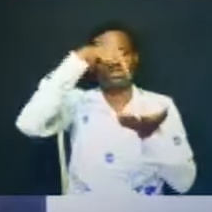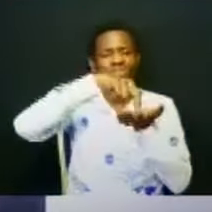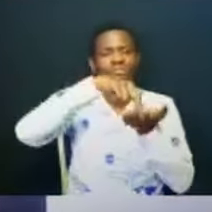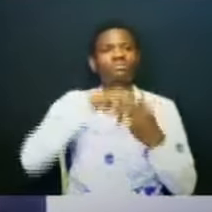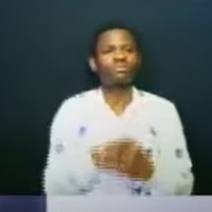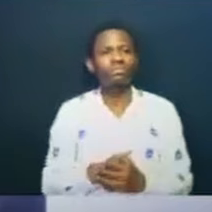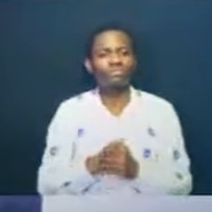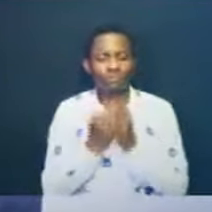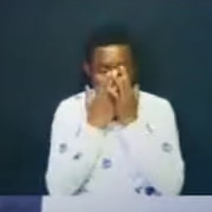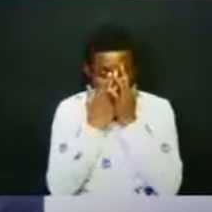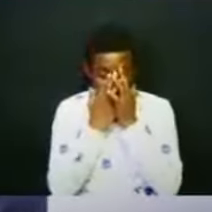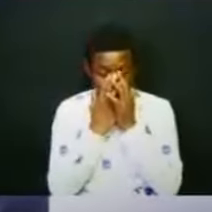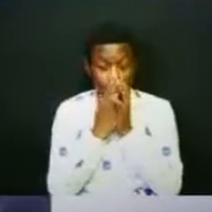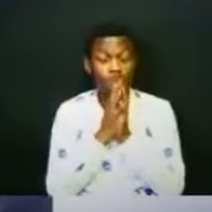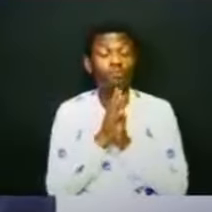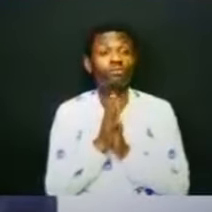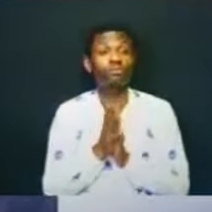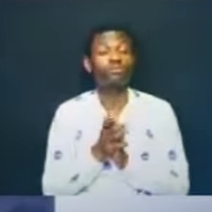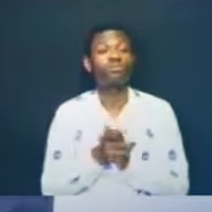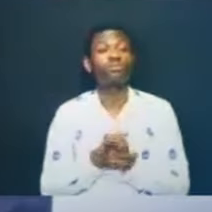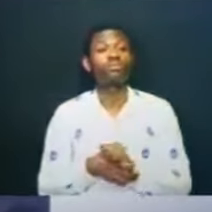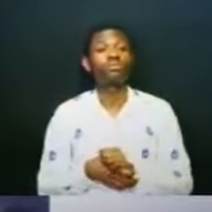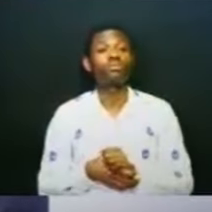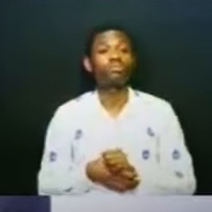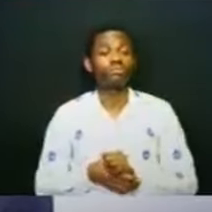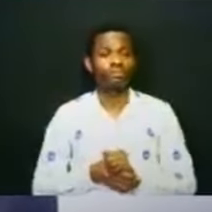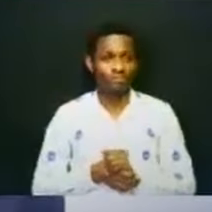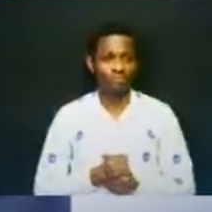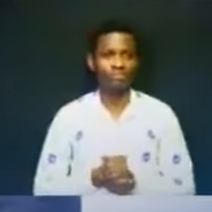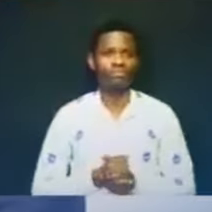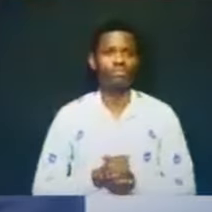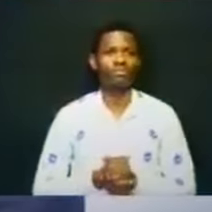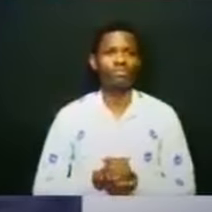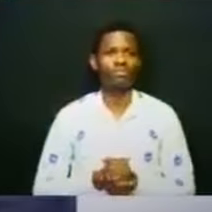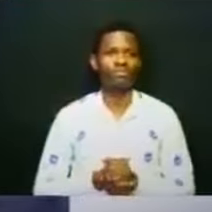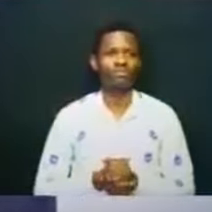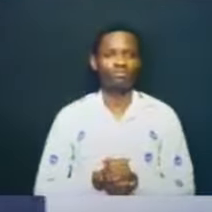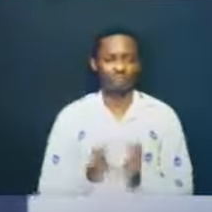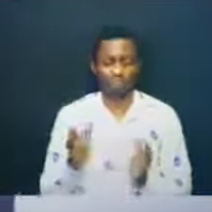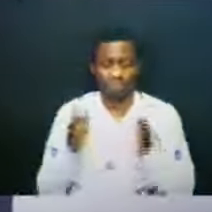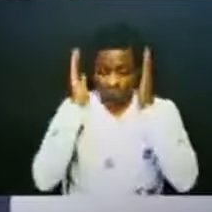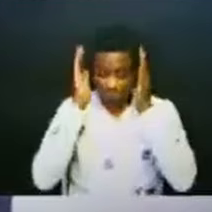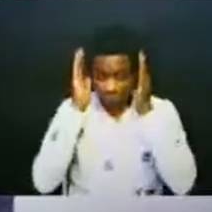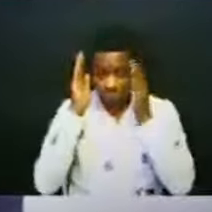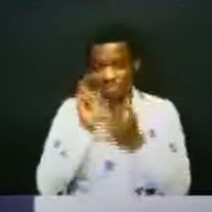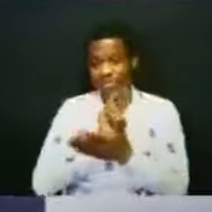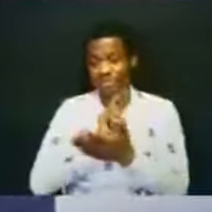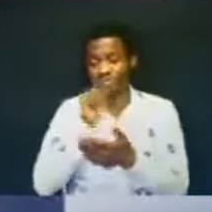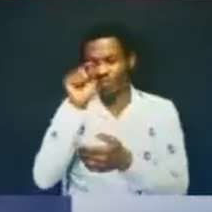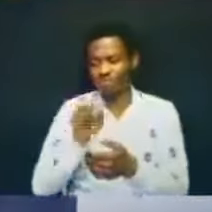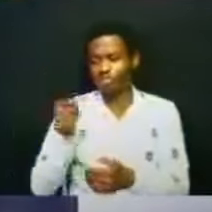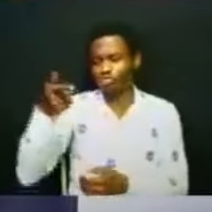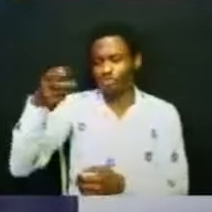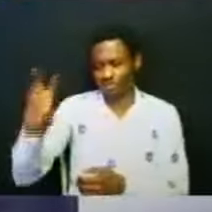ye ekuo baako na woko jina kokuo bi etifi. And this is the big one. Pay attention to verse